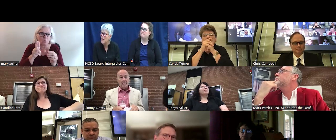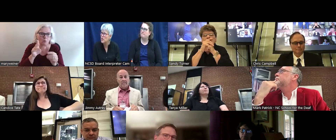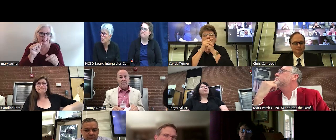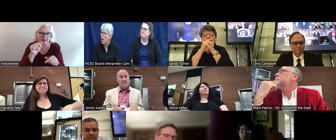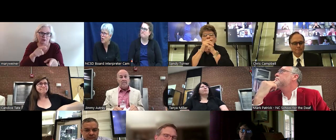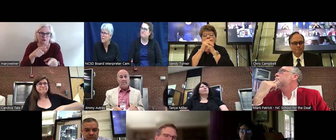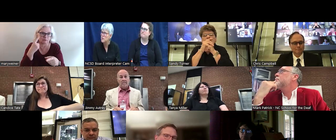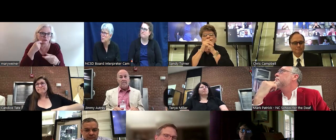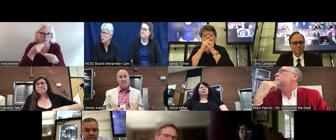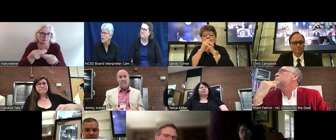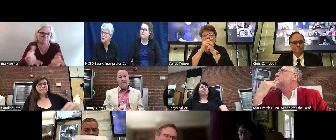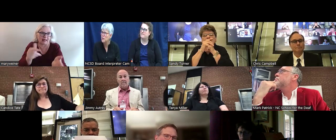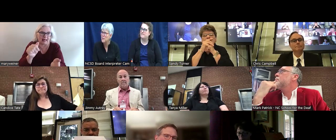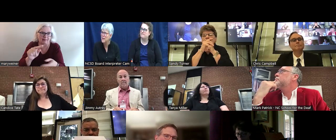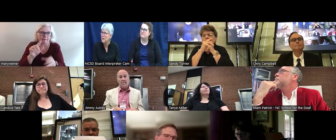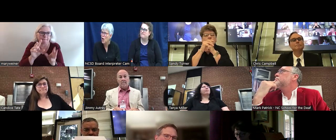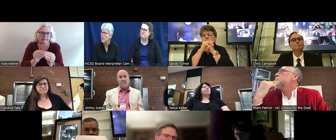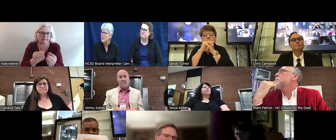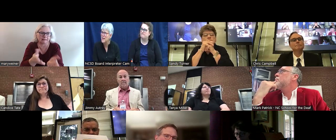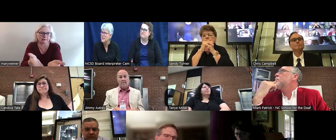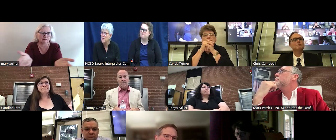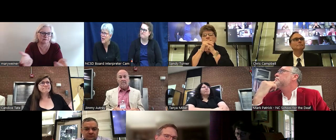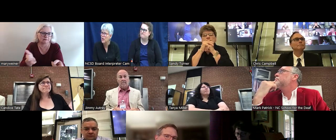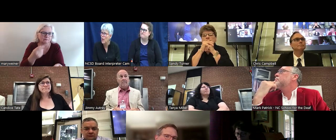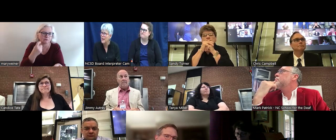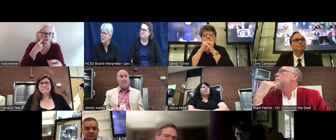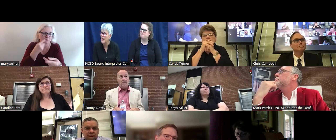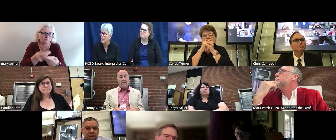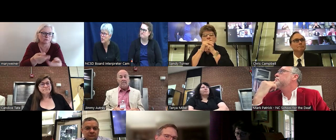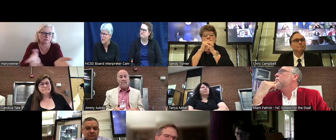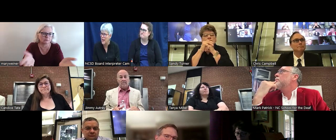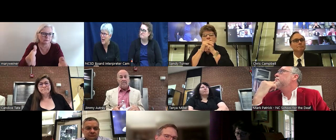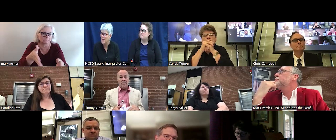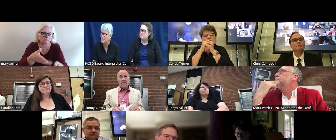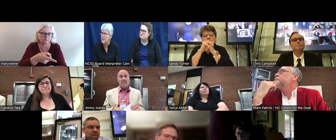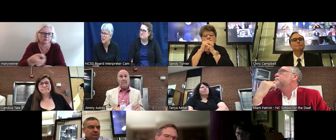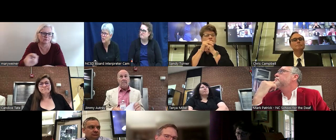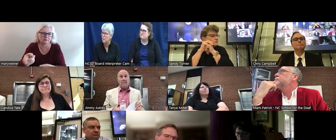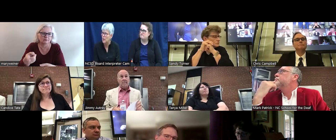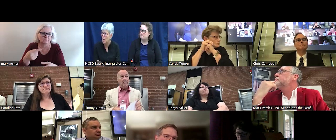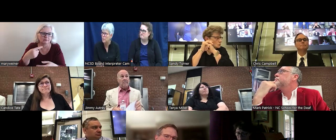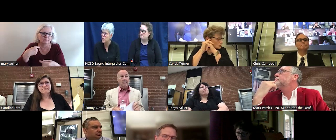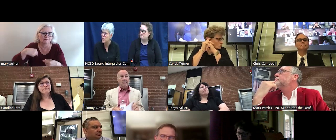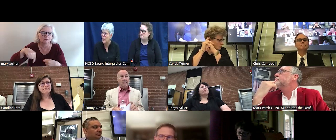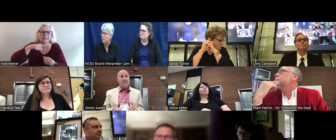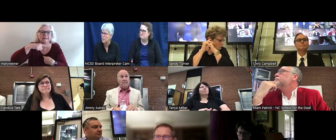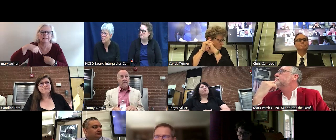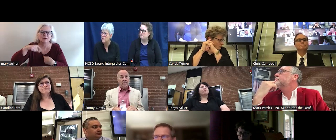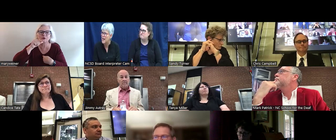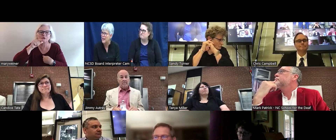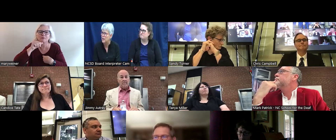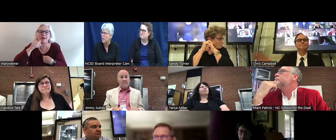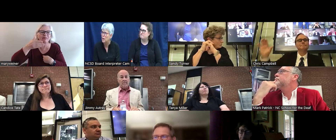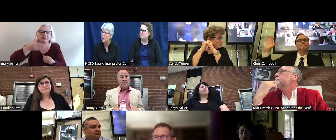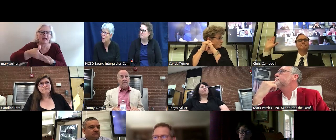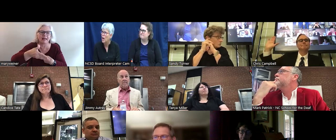out to all of us prior to the meeting? Or is that something that you handed out at the meeting just now,